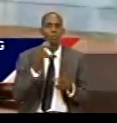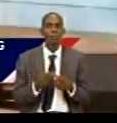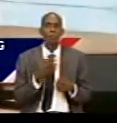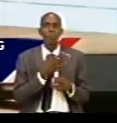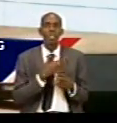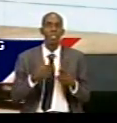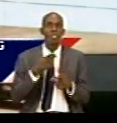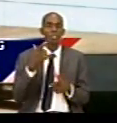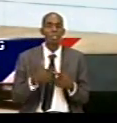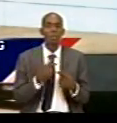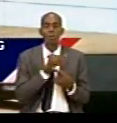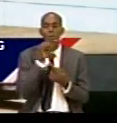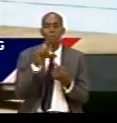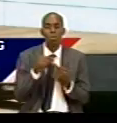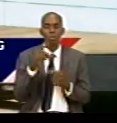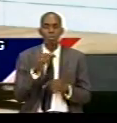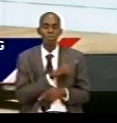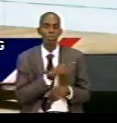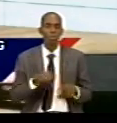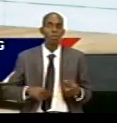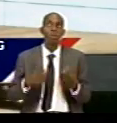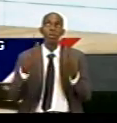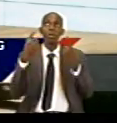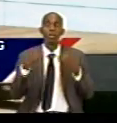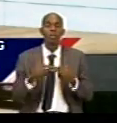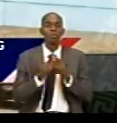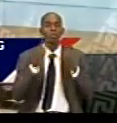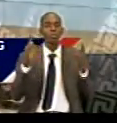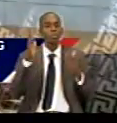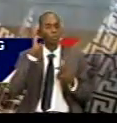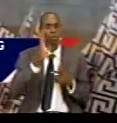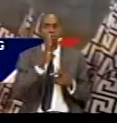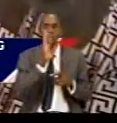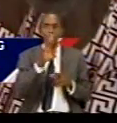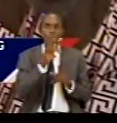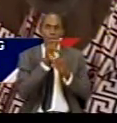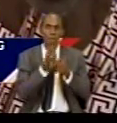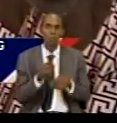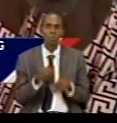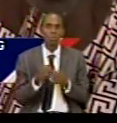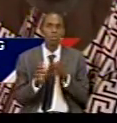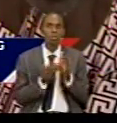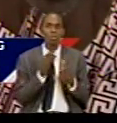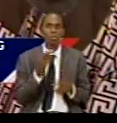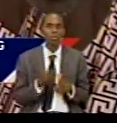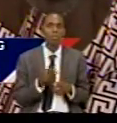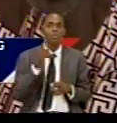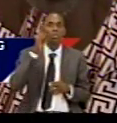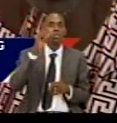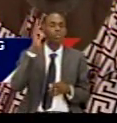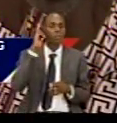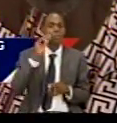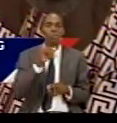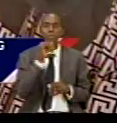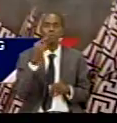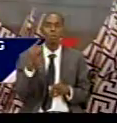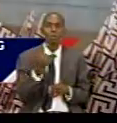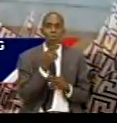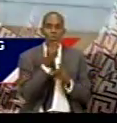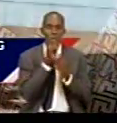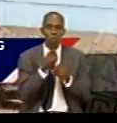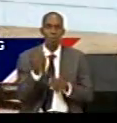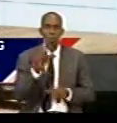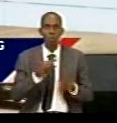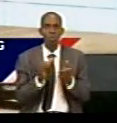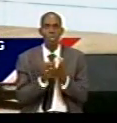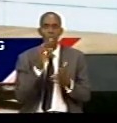when the Lord comes, great will be your reward. You will not only reward those who are standing here or